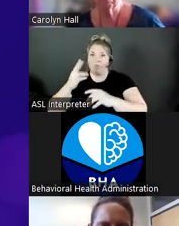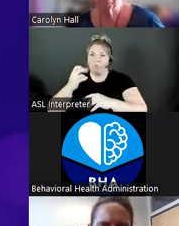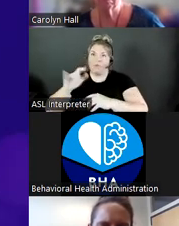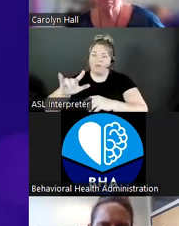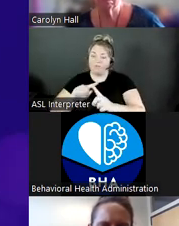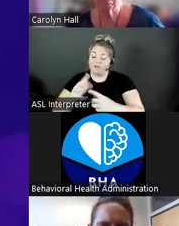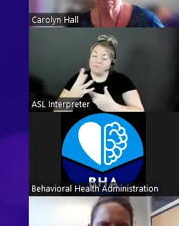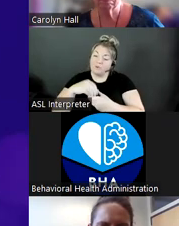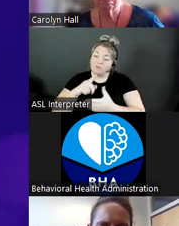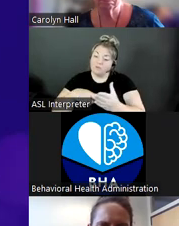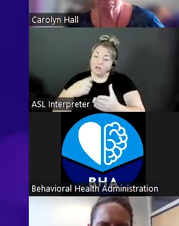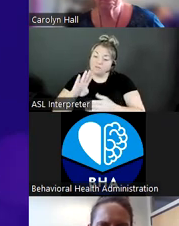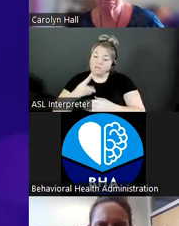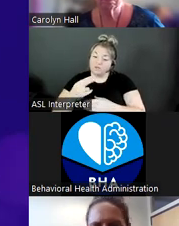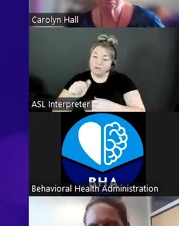does is